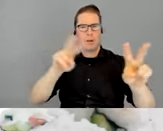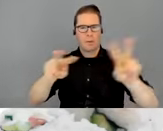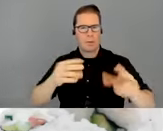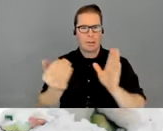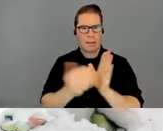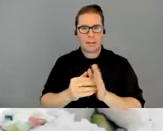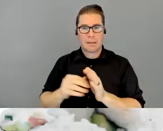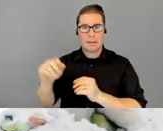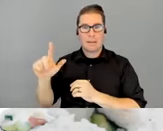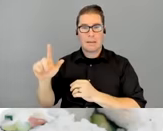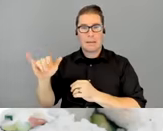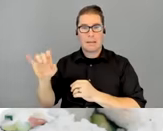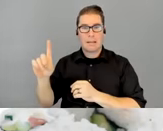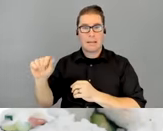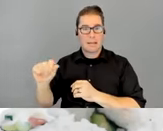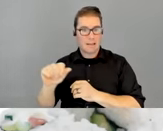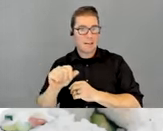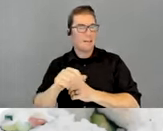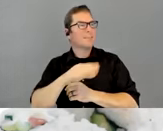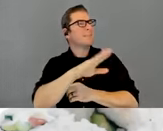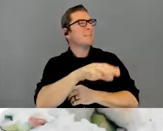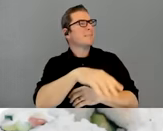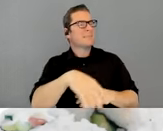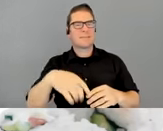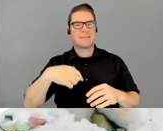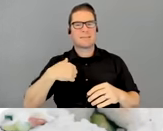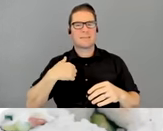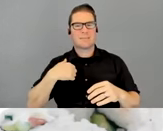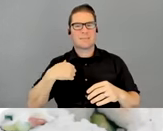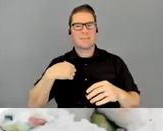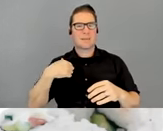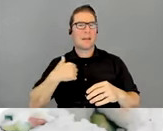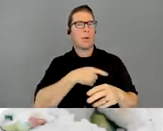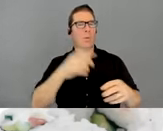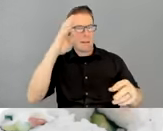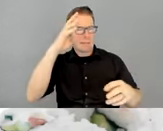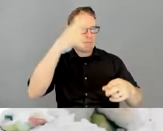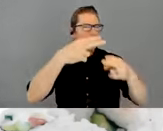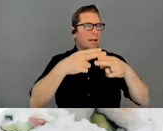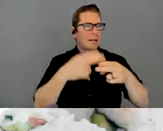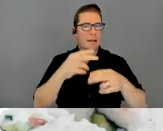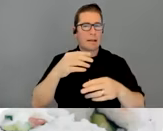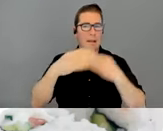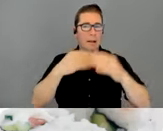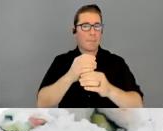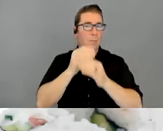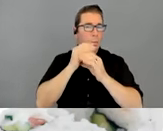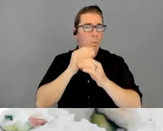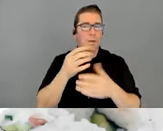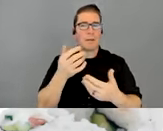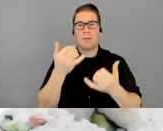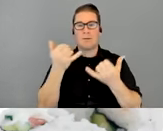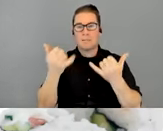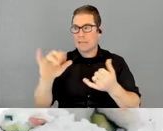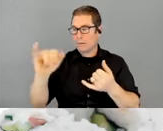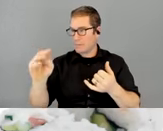Sean, Marianne, and I like food, if you haven't figured that out. We named the topic burritos. Then we got on the Jamboard. Now we're going to talk